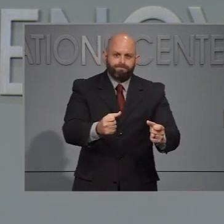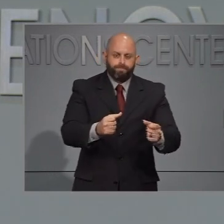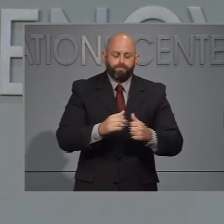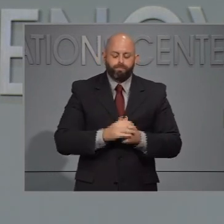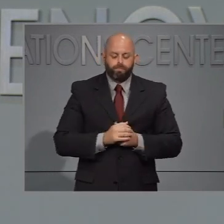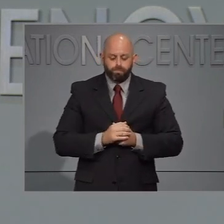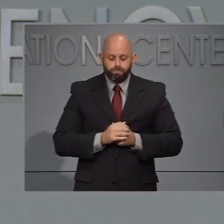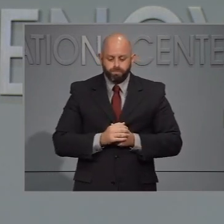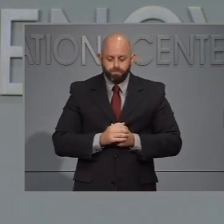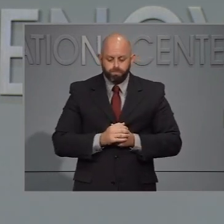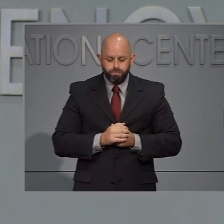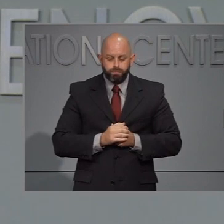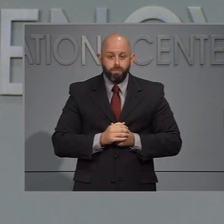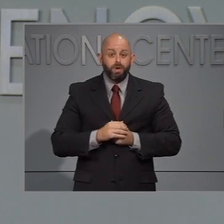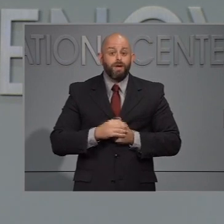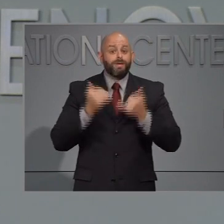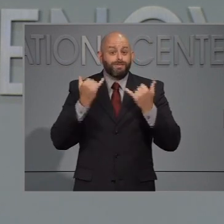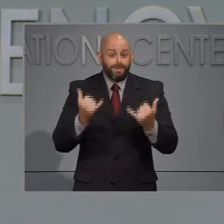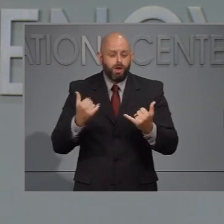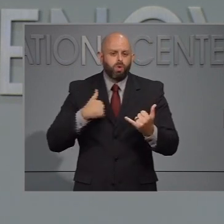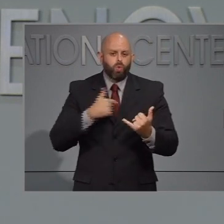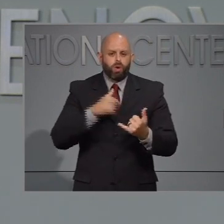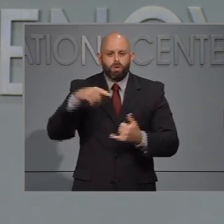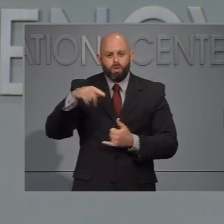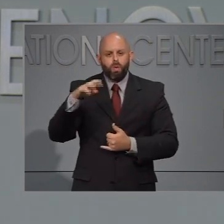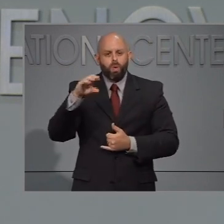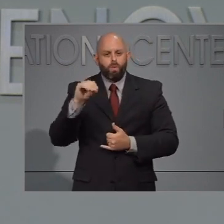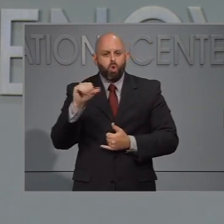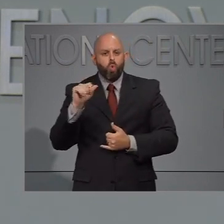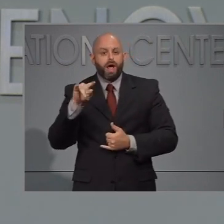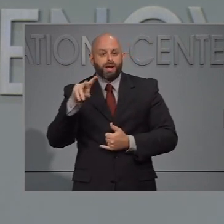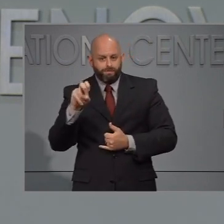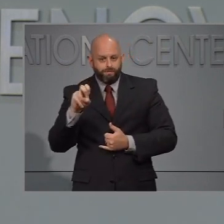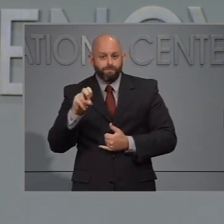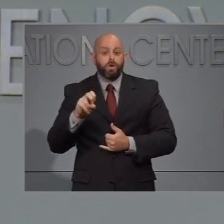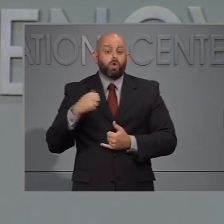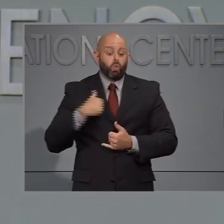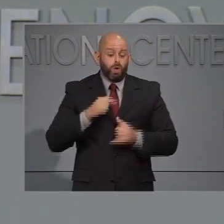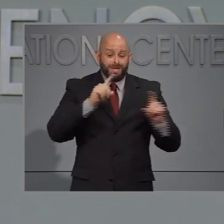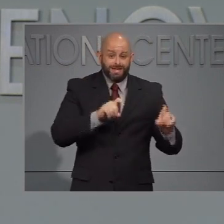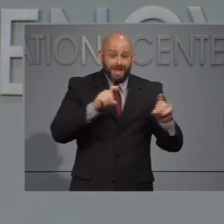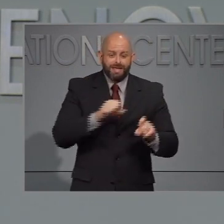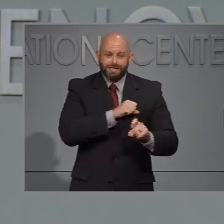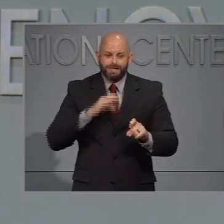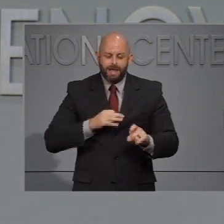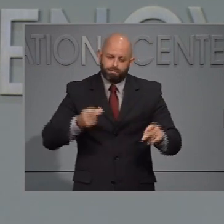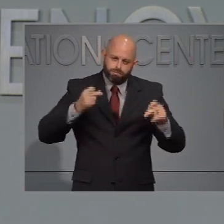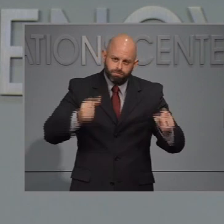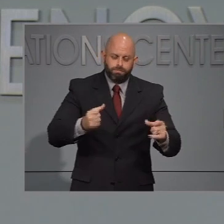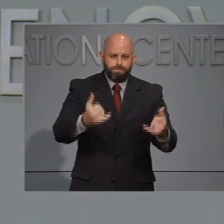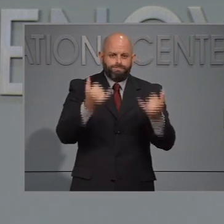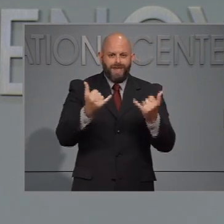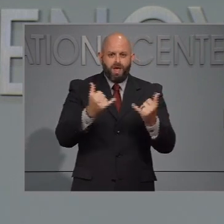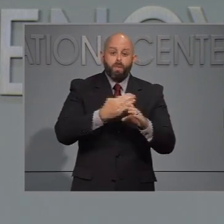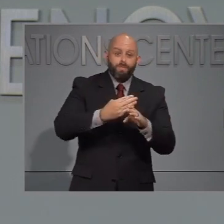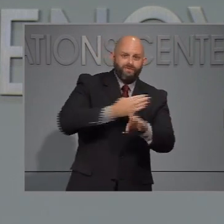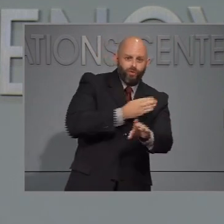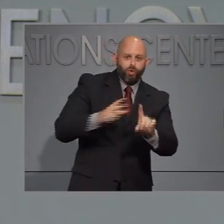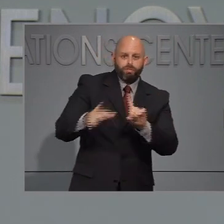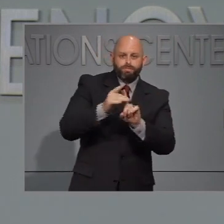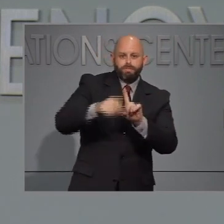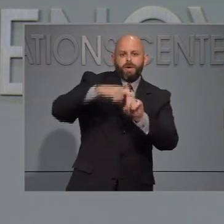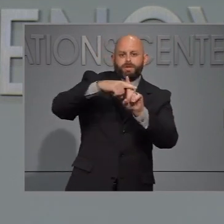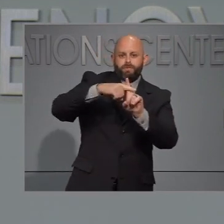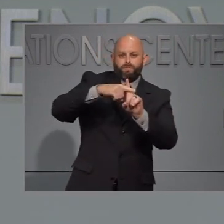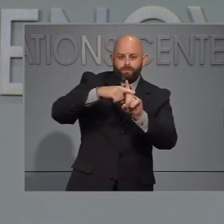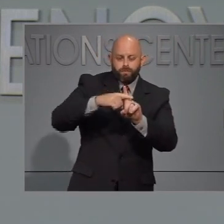to do proactive testing of staff in all of our nursing homes. We completed that very quickly in all of our